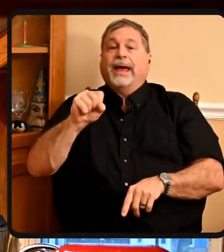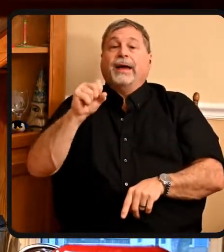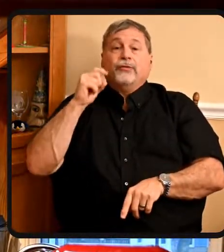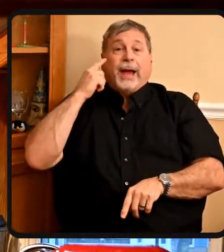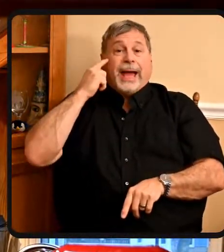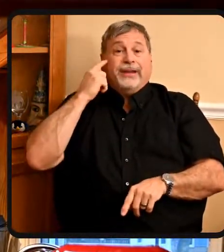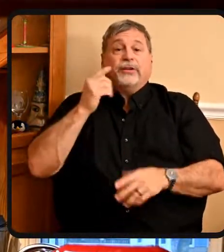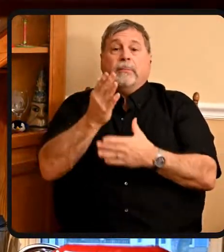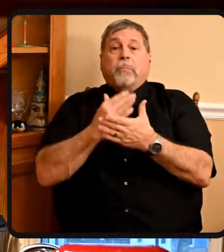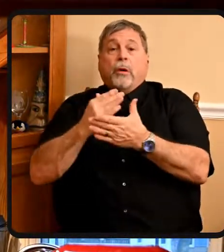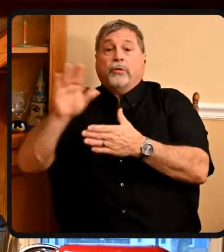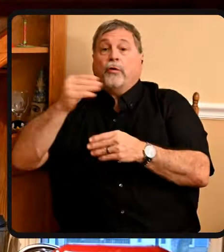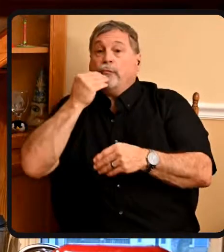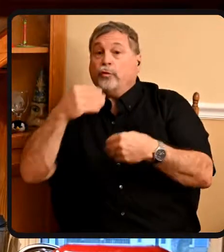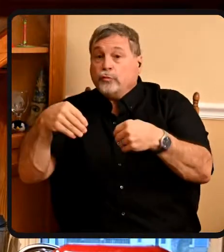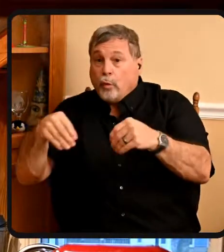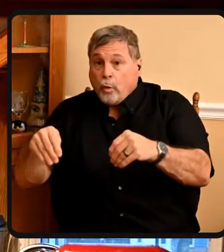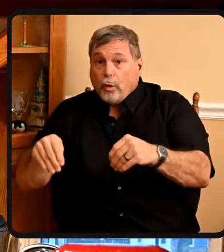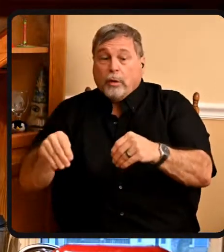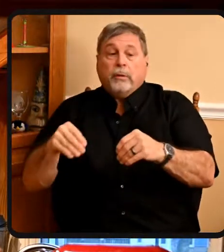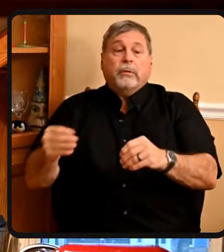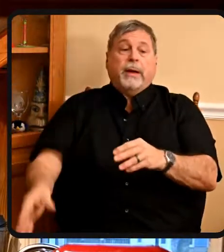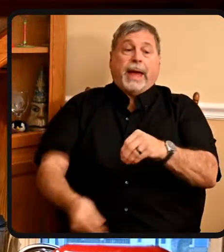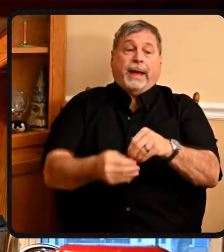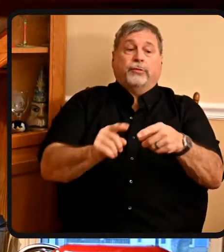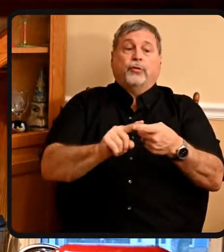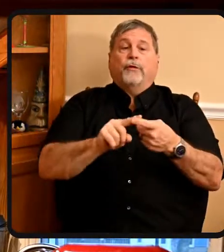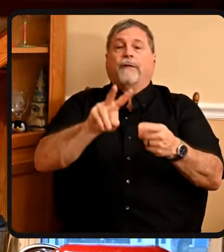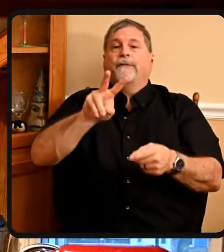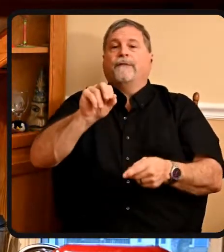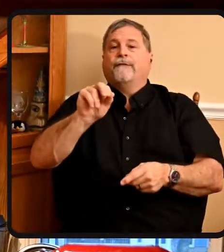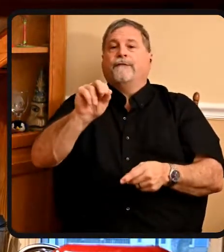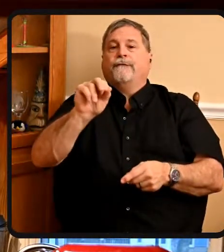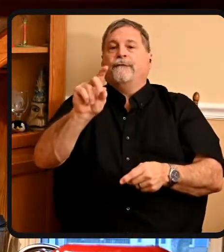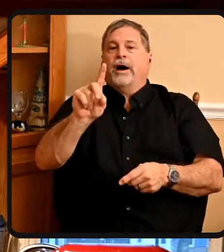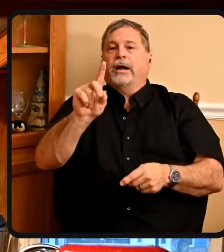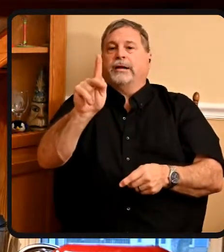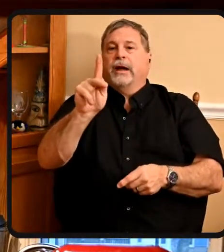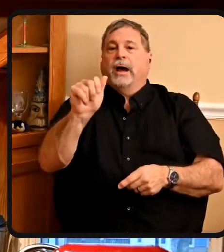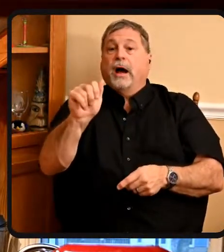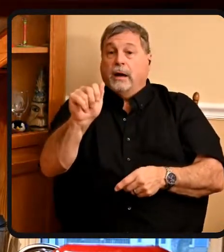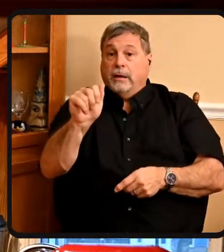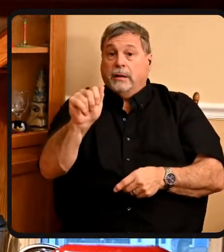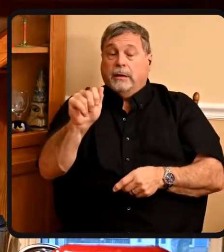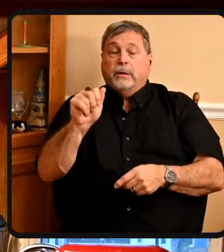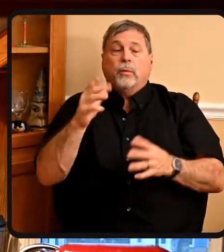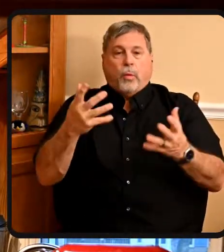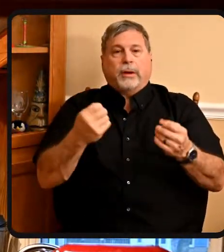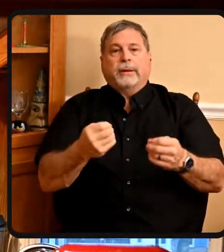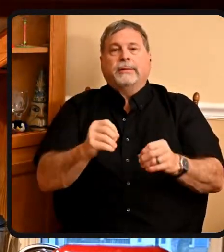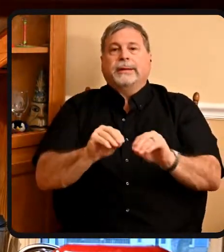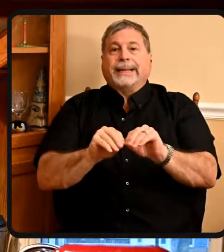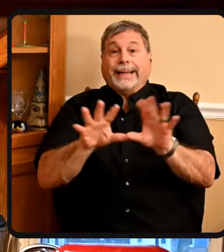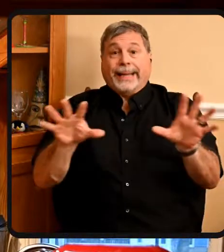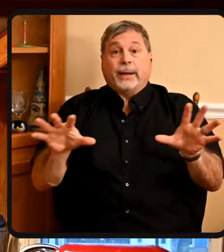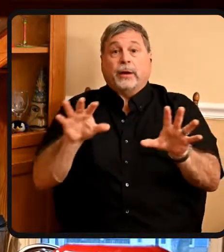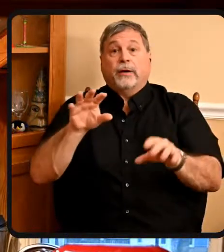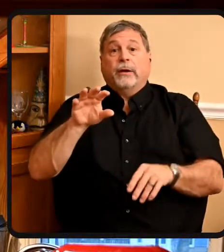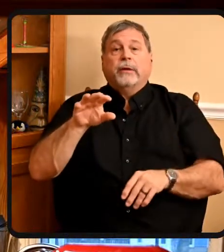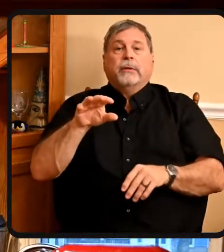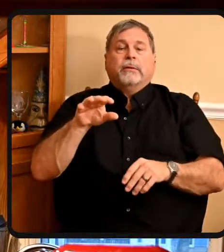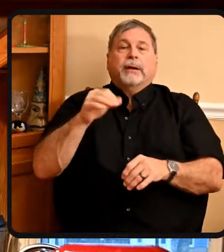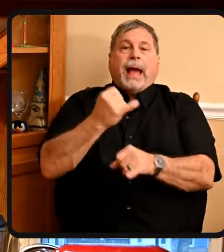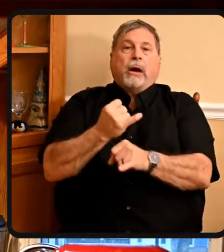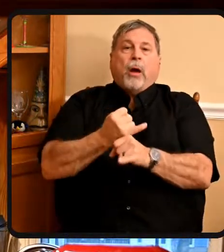part of your aisle at your food store, and then just put it into some vodka or some type of drinkable alcohol. You want it to be clear,